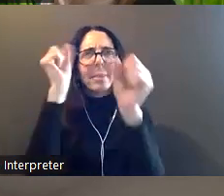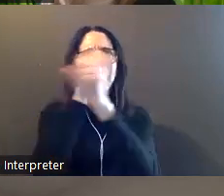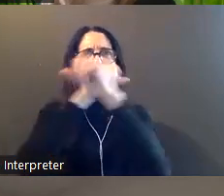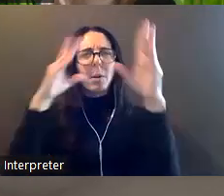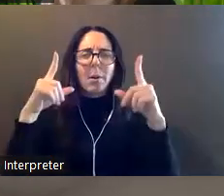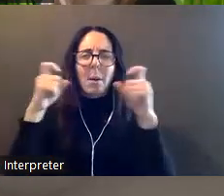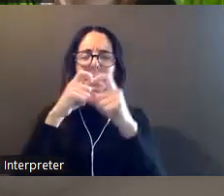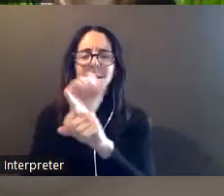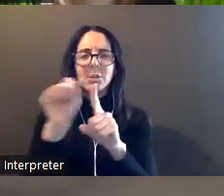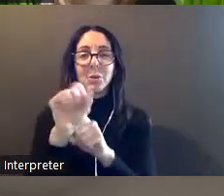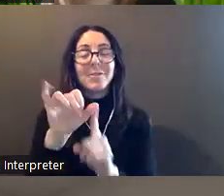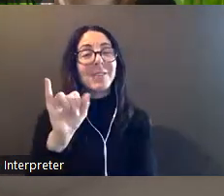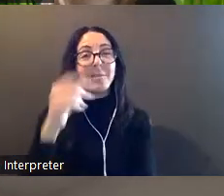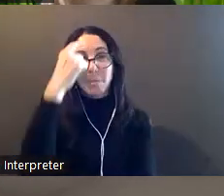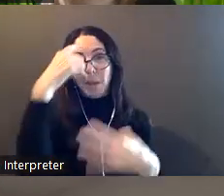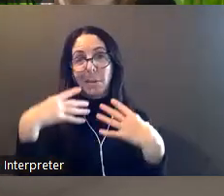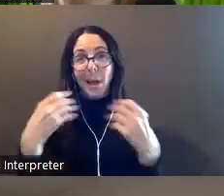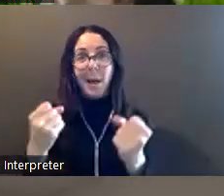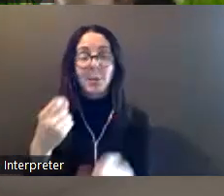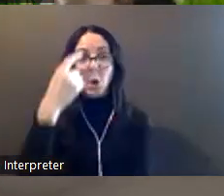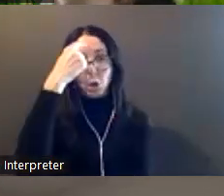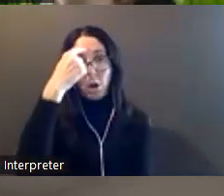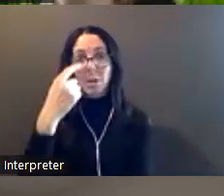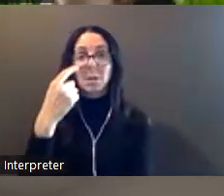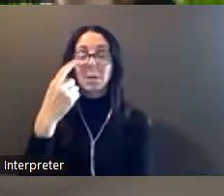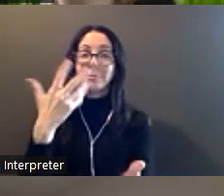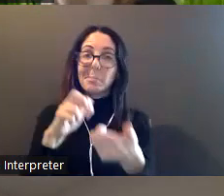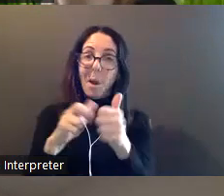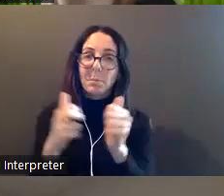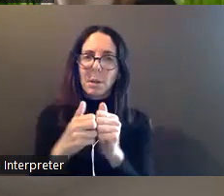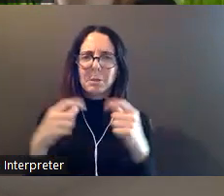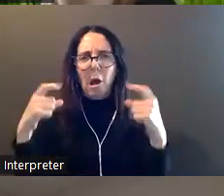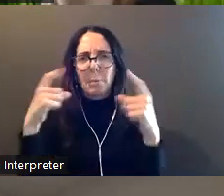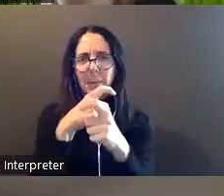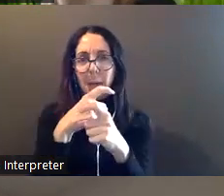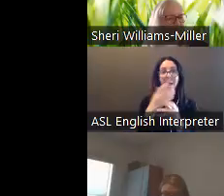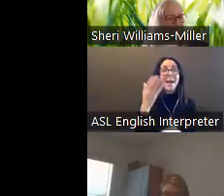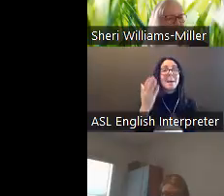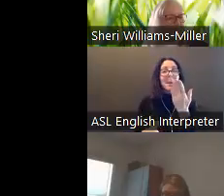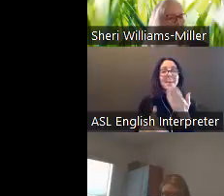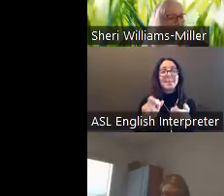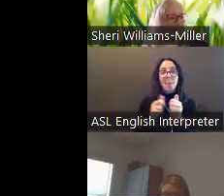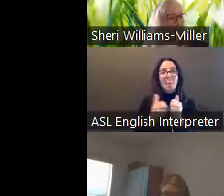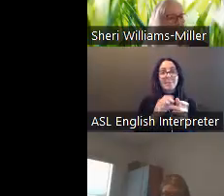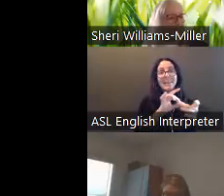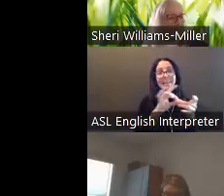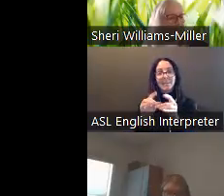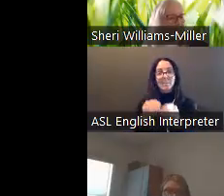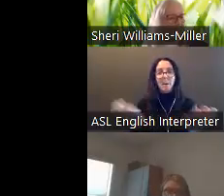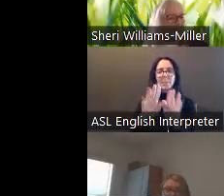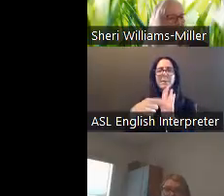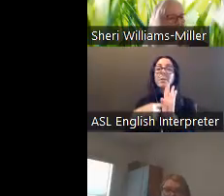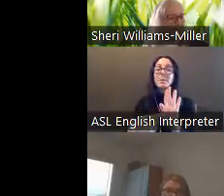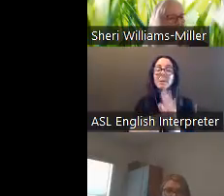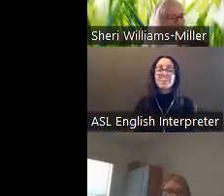with complex mental health or cognitive impairment has an issue related to their property. For example, someone